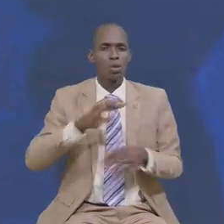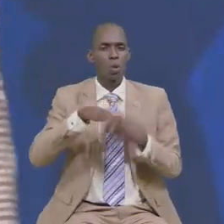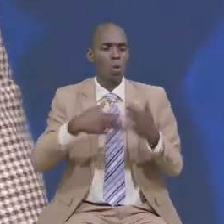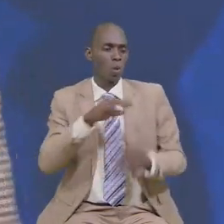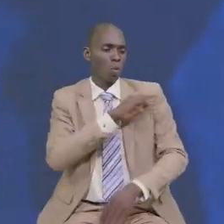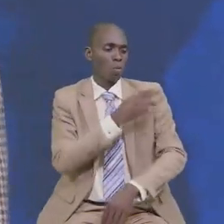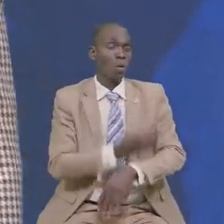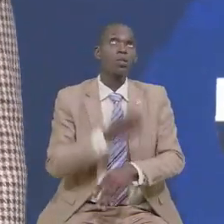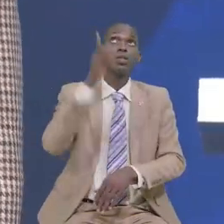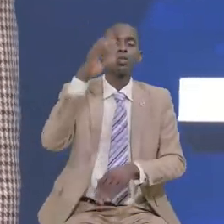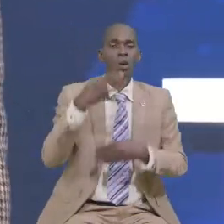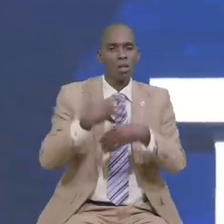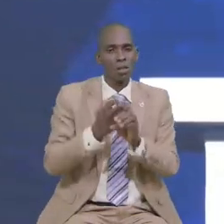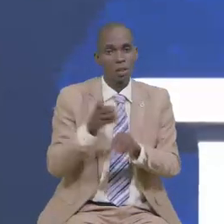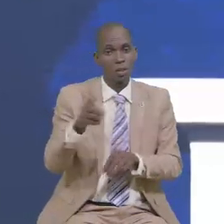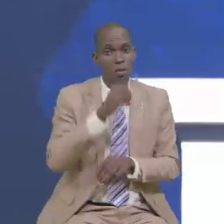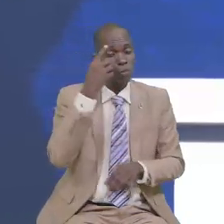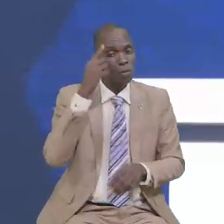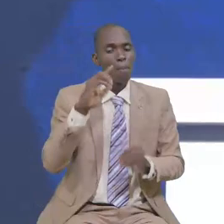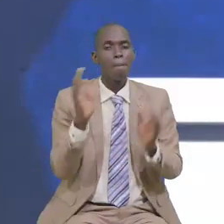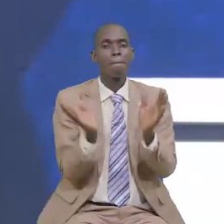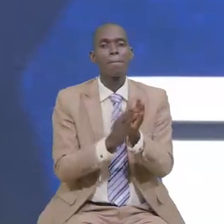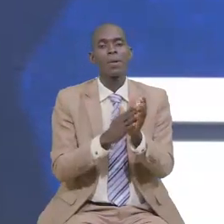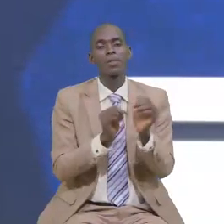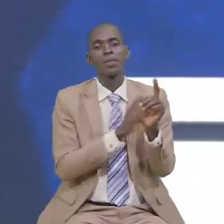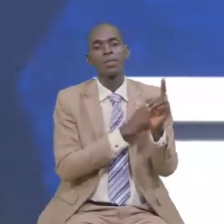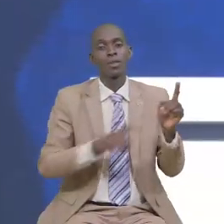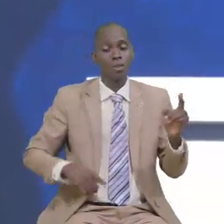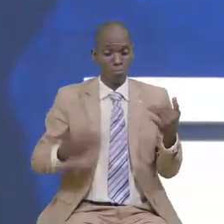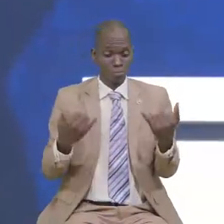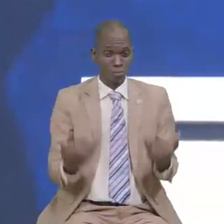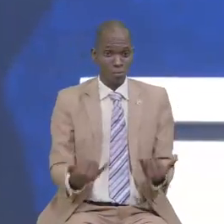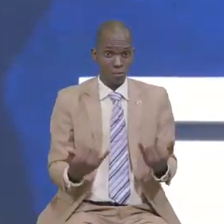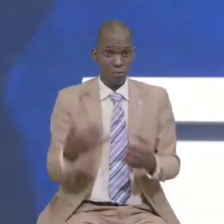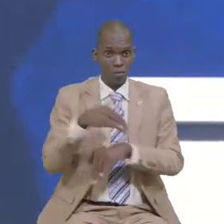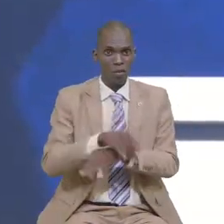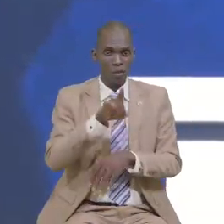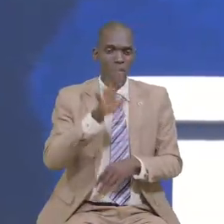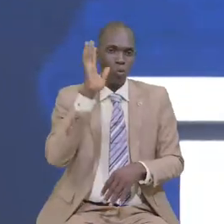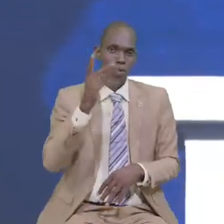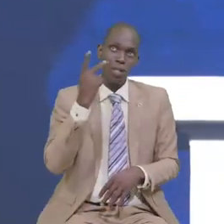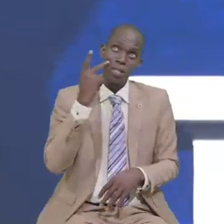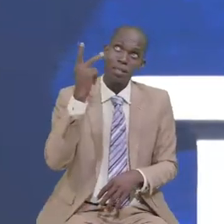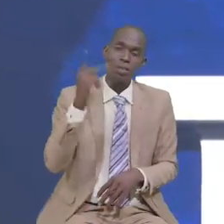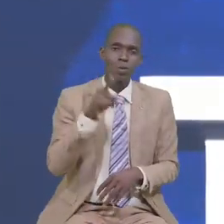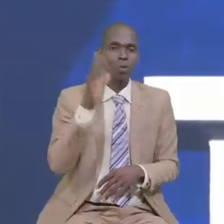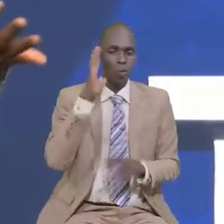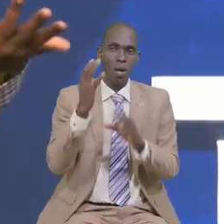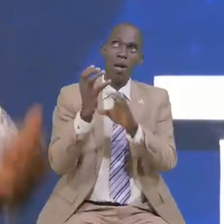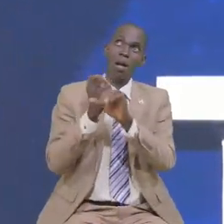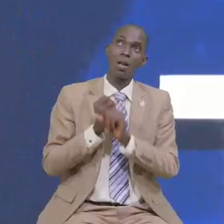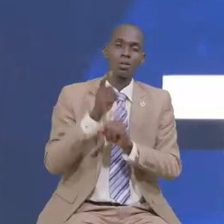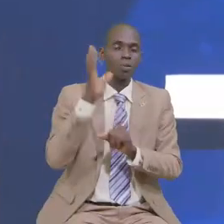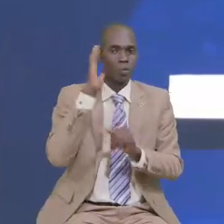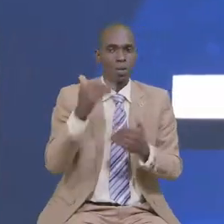for. Praise the Lord, tonight you will see, you will have, you will obtain,